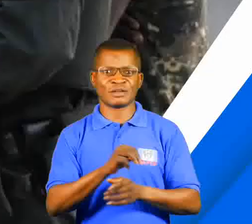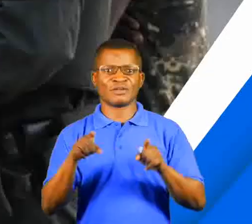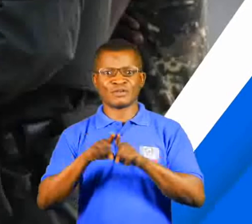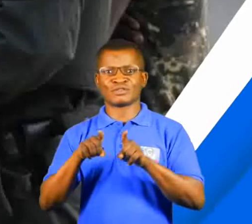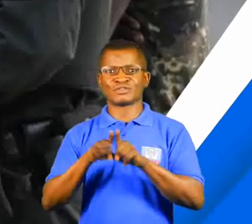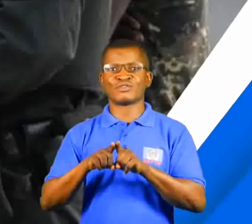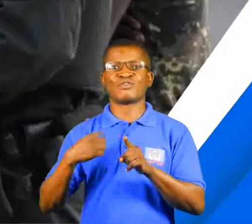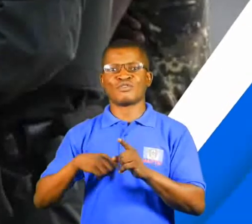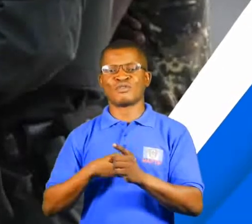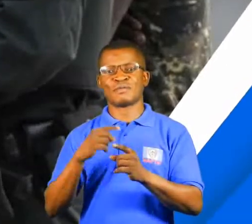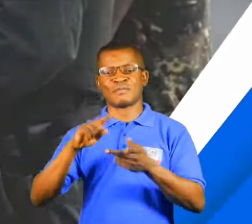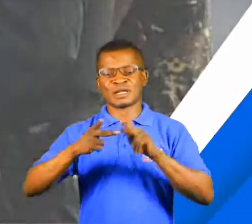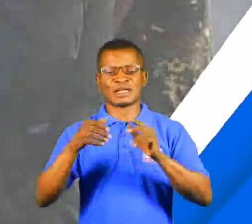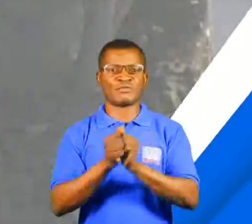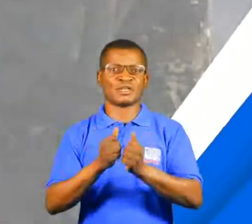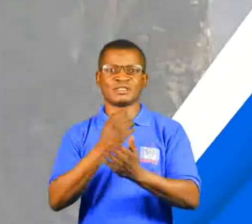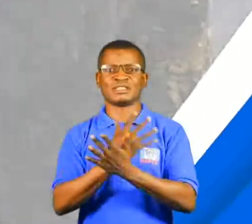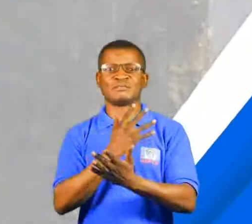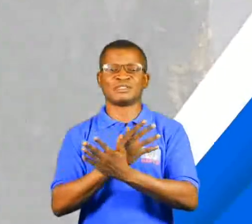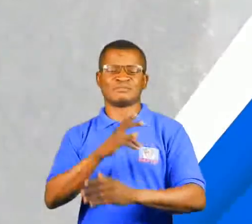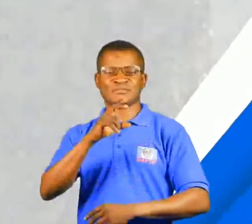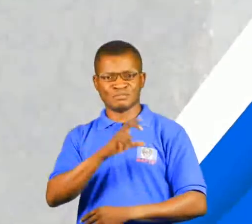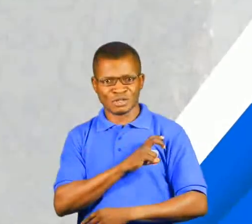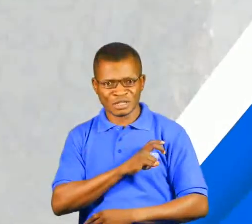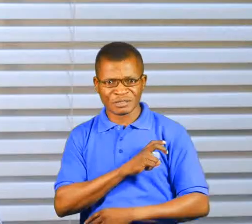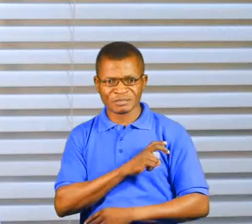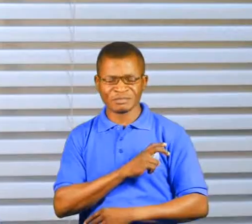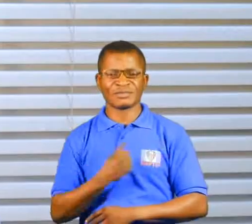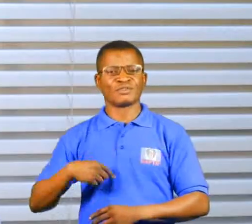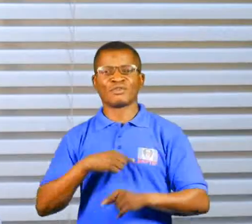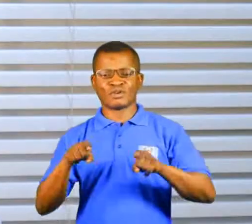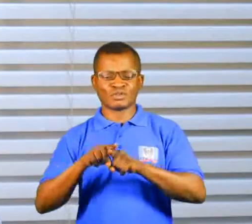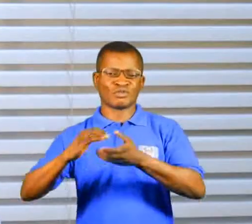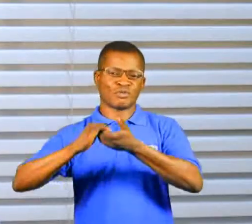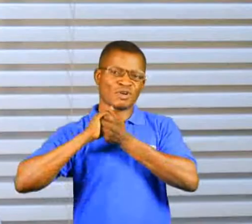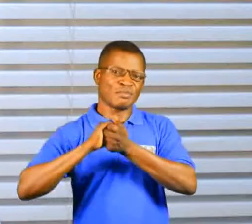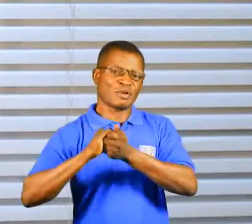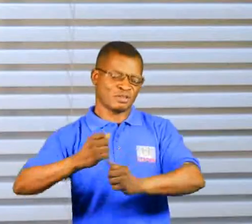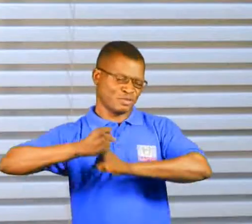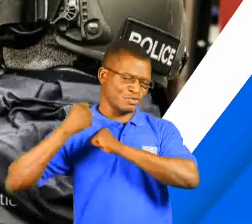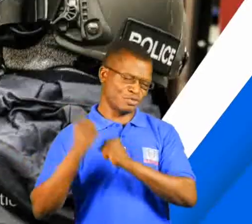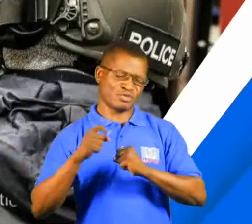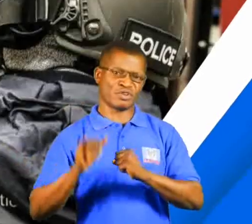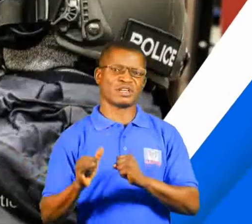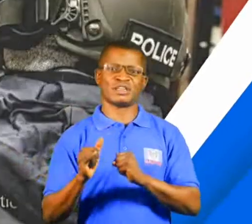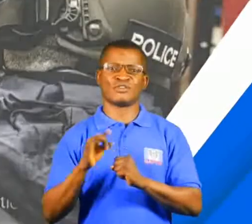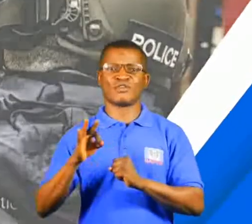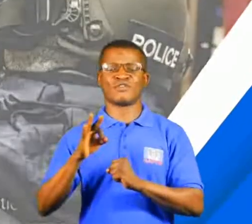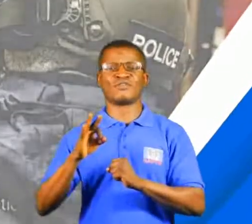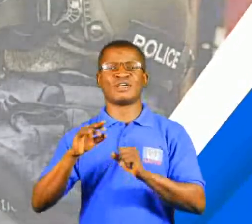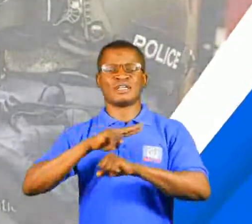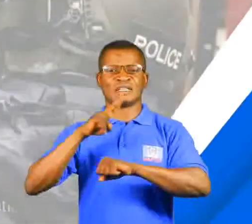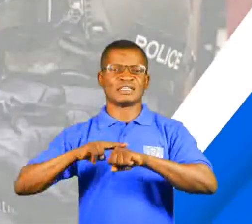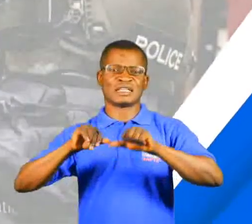Bundeskriminalamt, that is the BK, the German police. We collaborate very strongly with the National Crime Agency